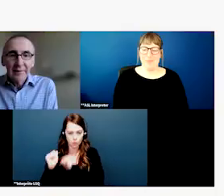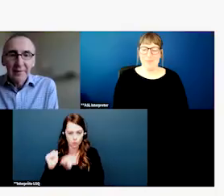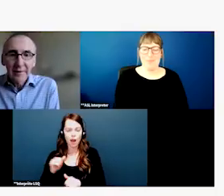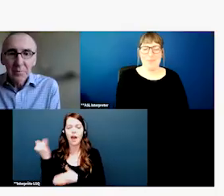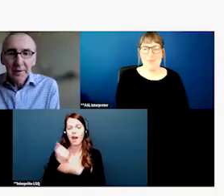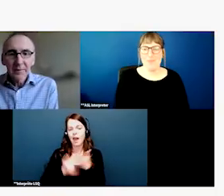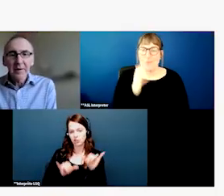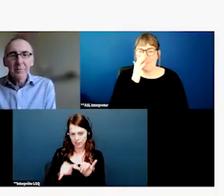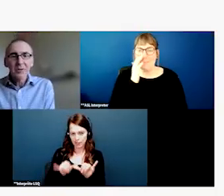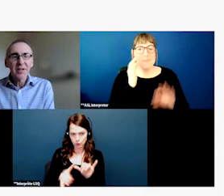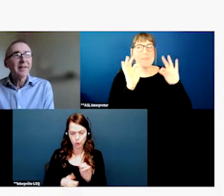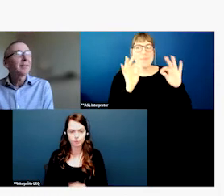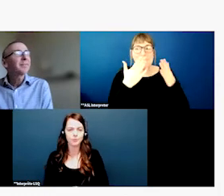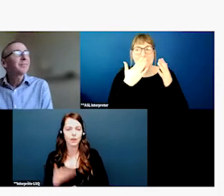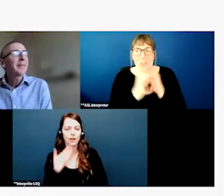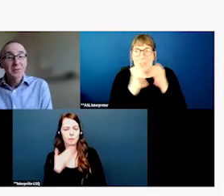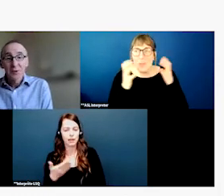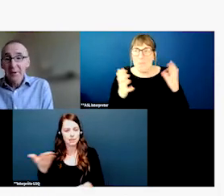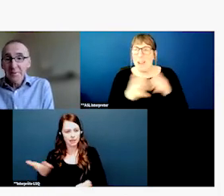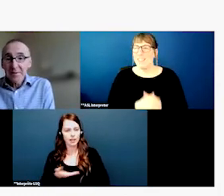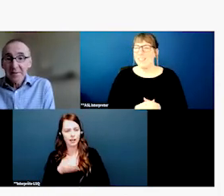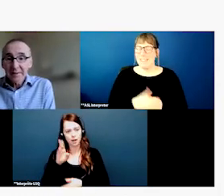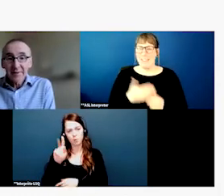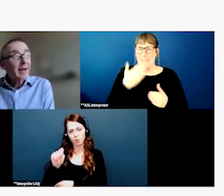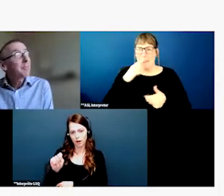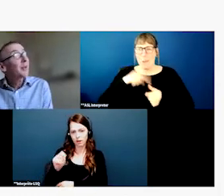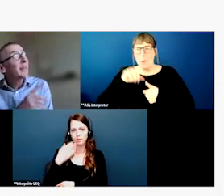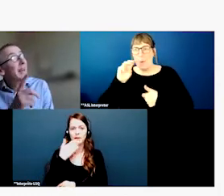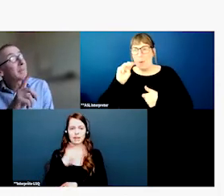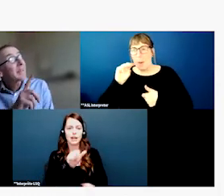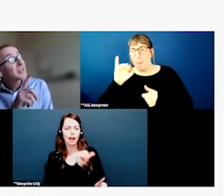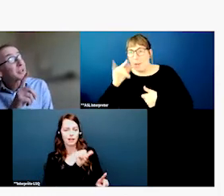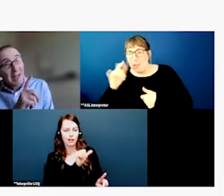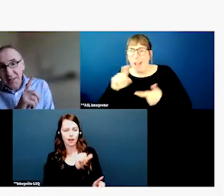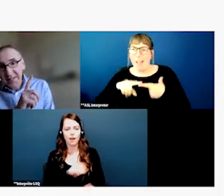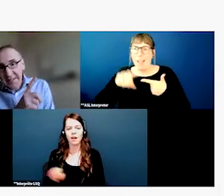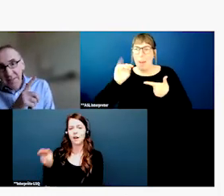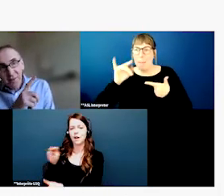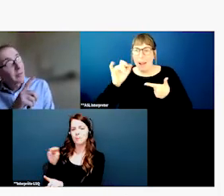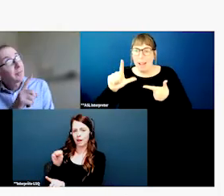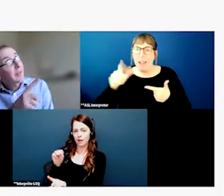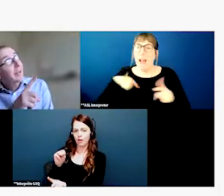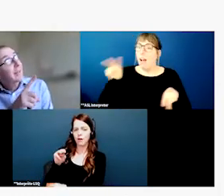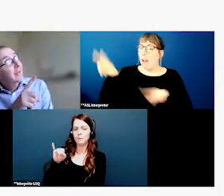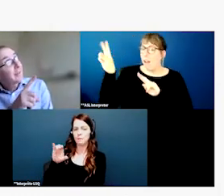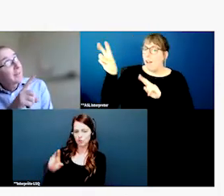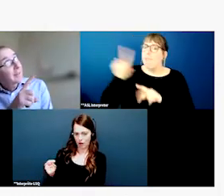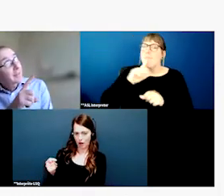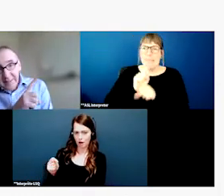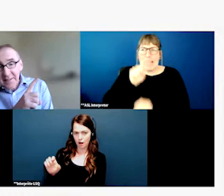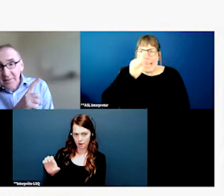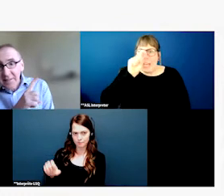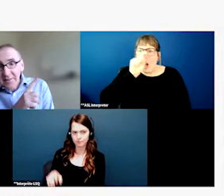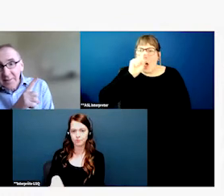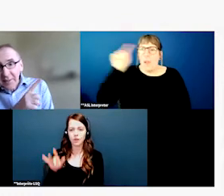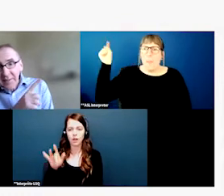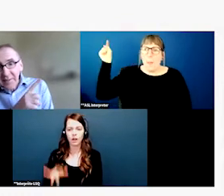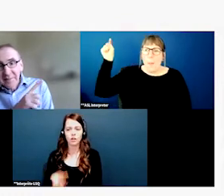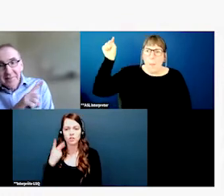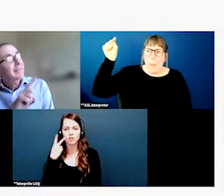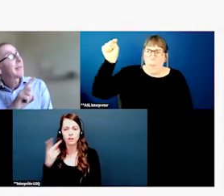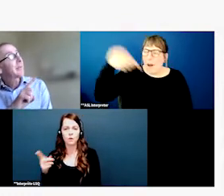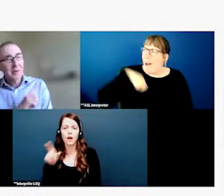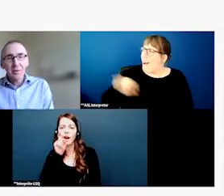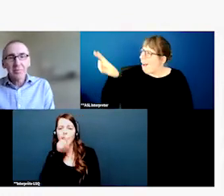Andrea, and thank you, Michael and Michelle. It's great to be here. I'm looking up because there's actually an eagle flying right downtown here right